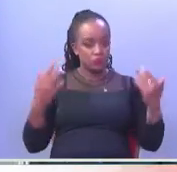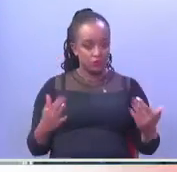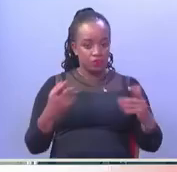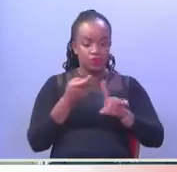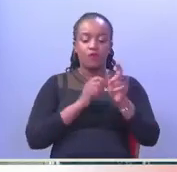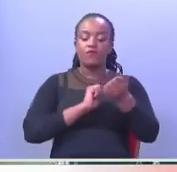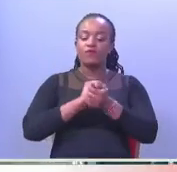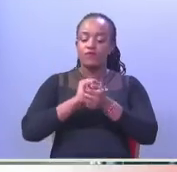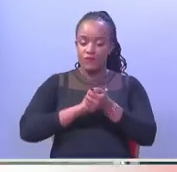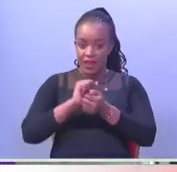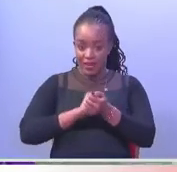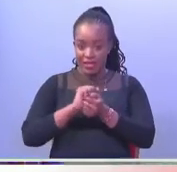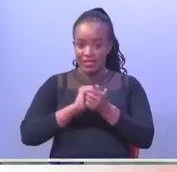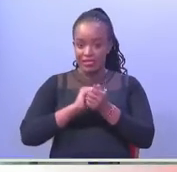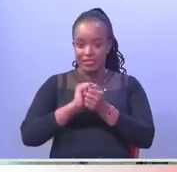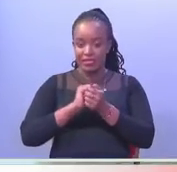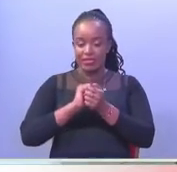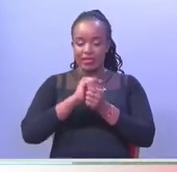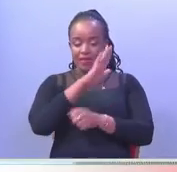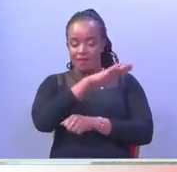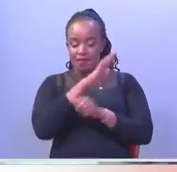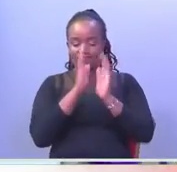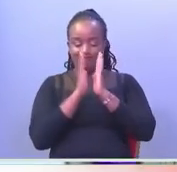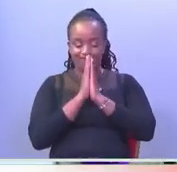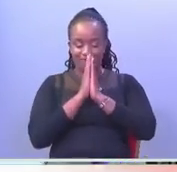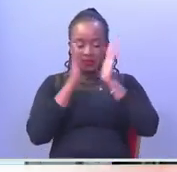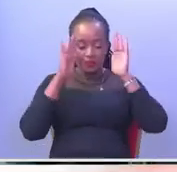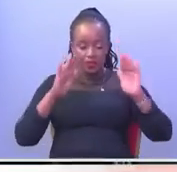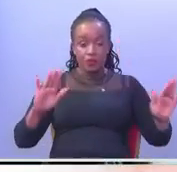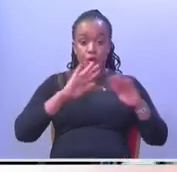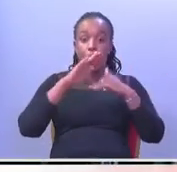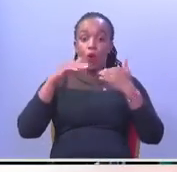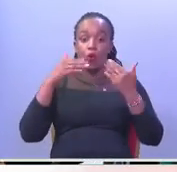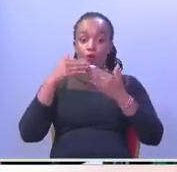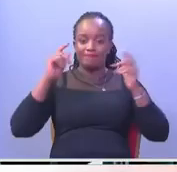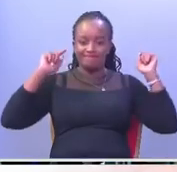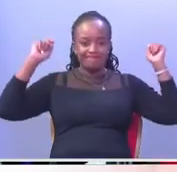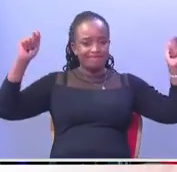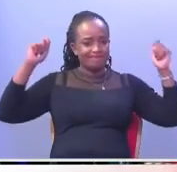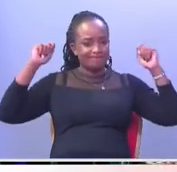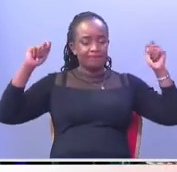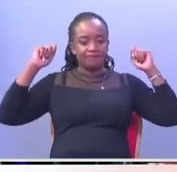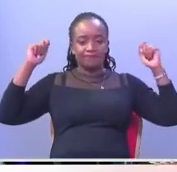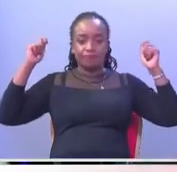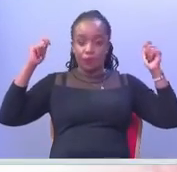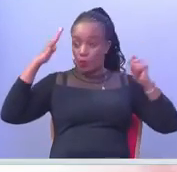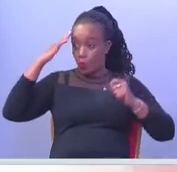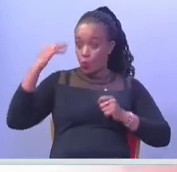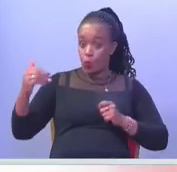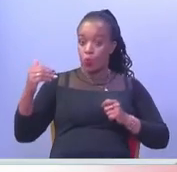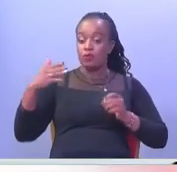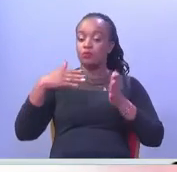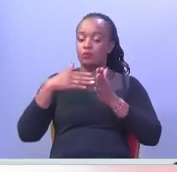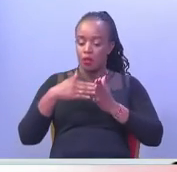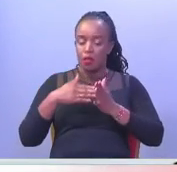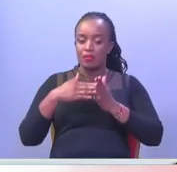prayers, Muslim faithful in the country will hold peaceful protests to condemn the enforced disappearances affecting mostly Muslims in the